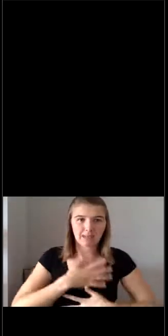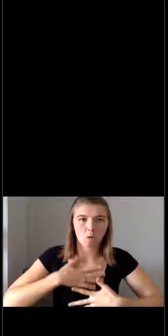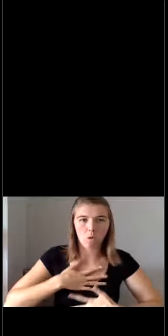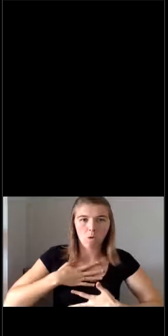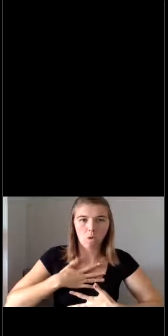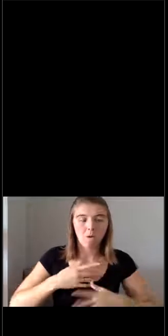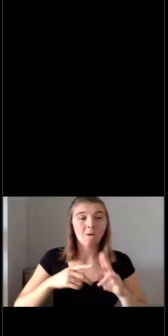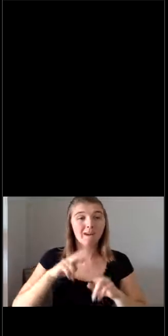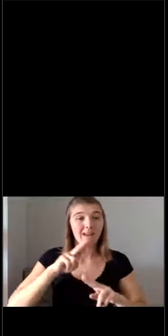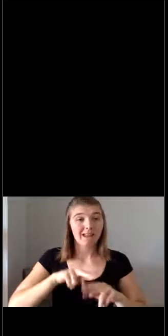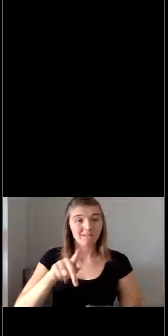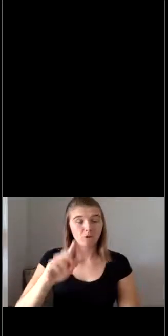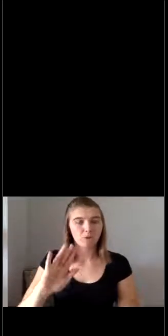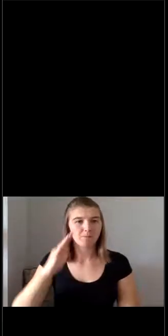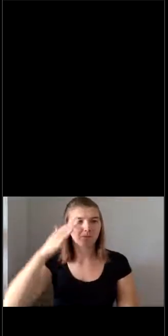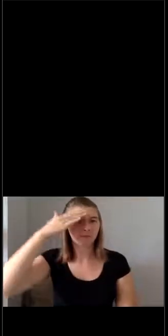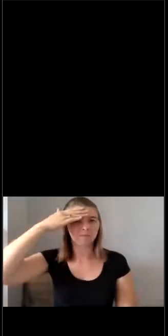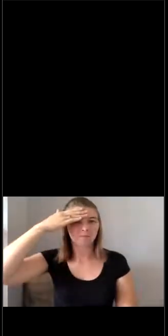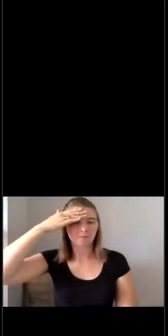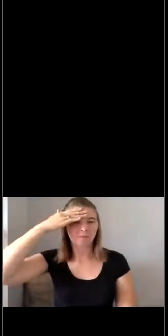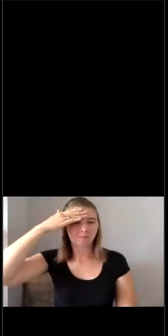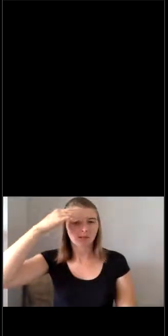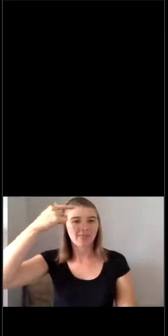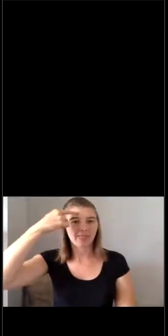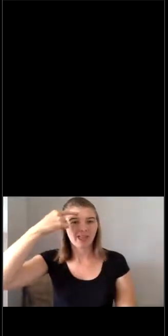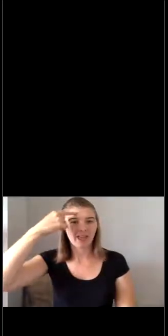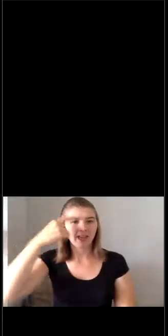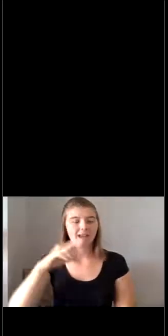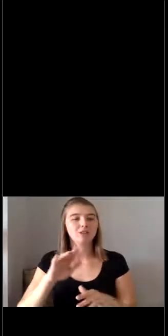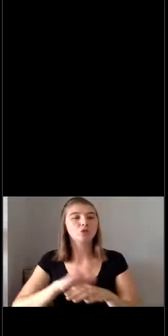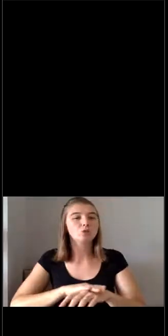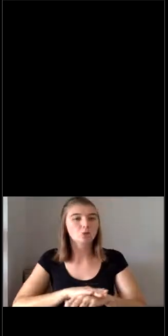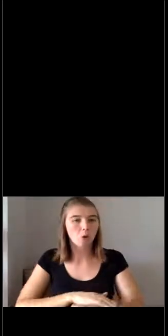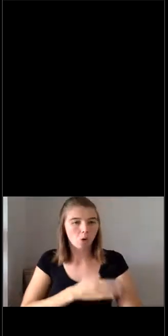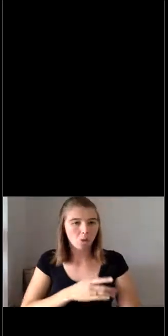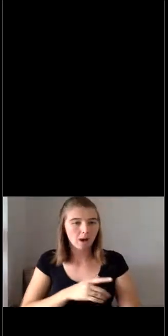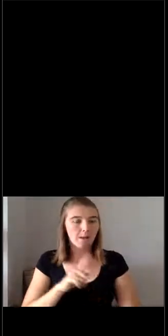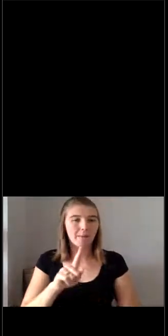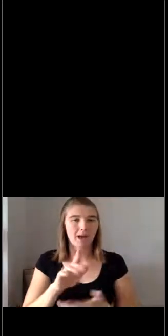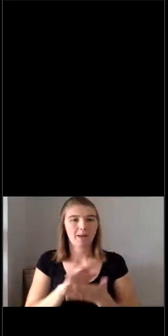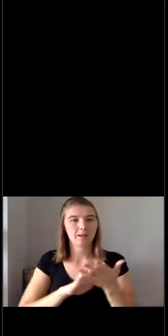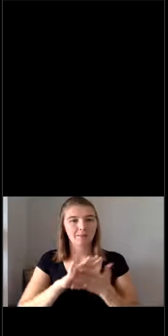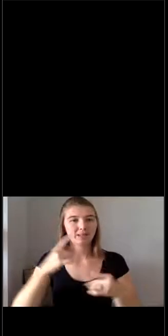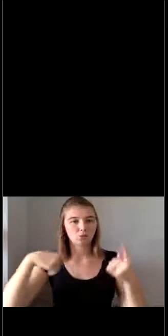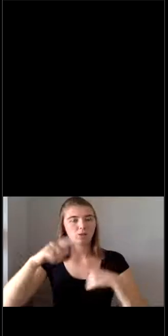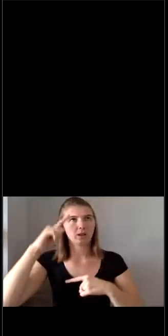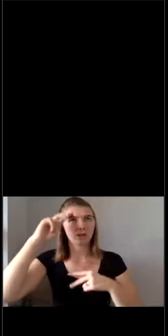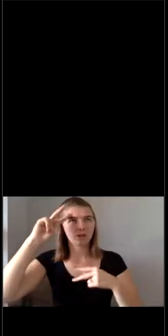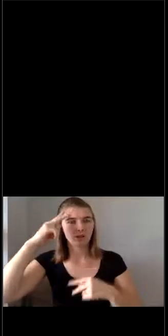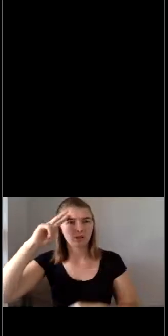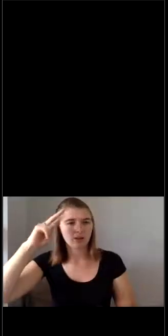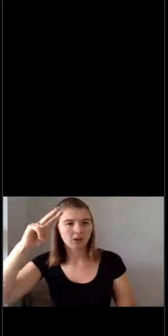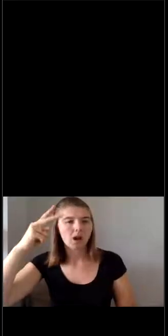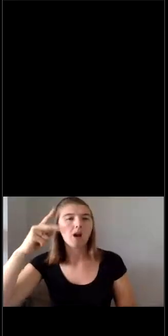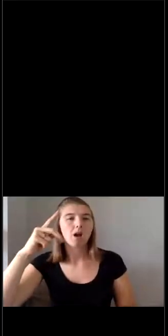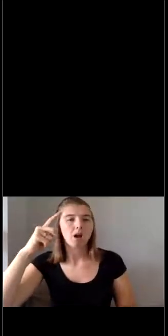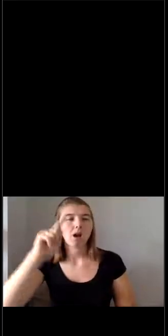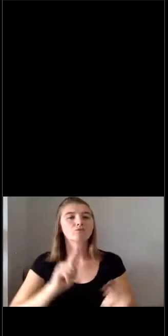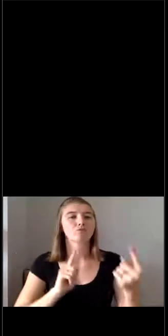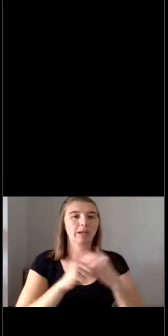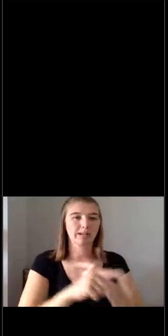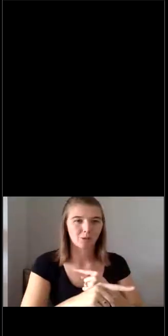times slower than the chimp brain, but it's where we become logically responsive. And what resilience really comes down to is our ability